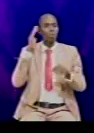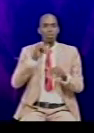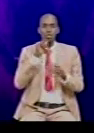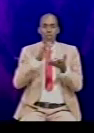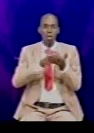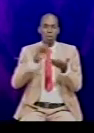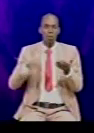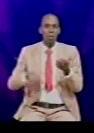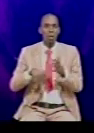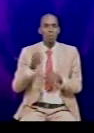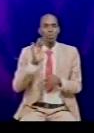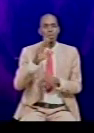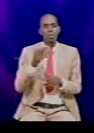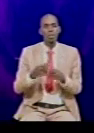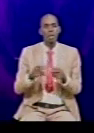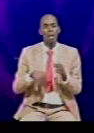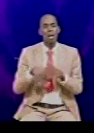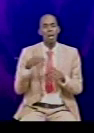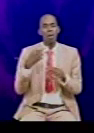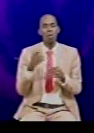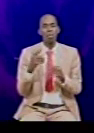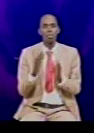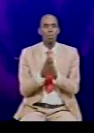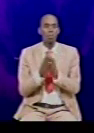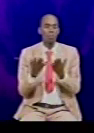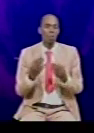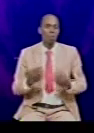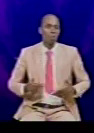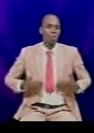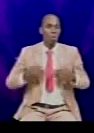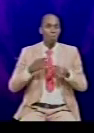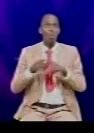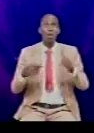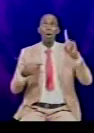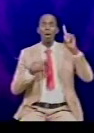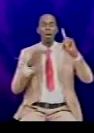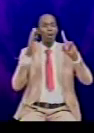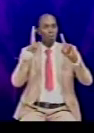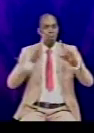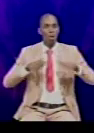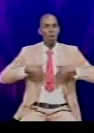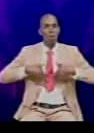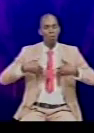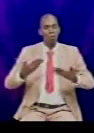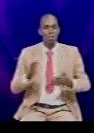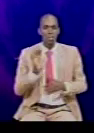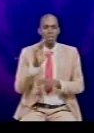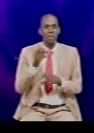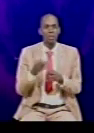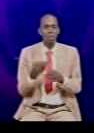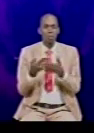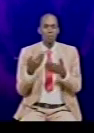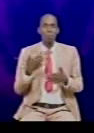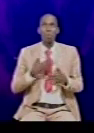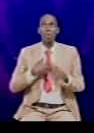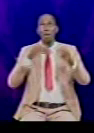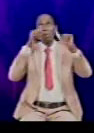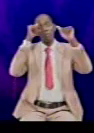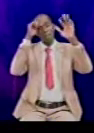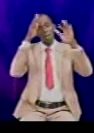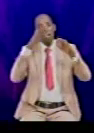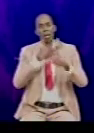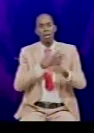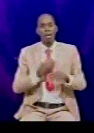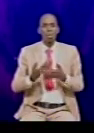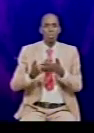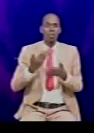the book of life, but I will confess his name before my Father and before his holy angels,